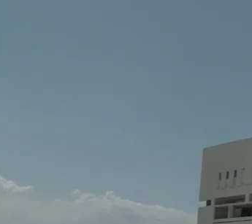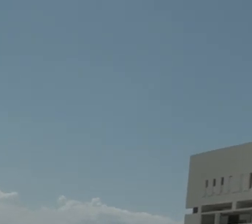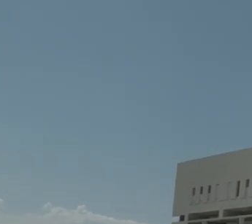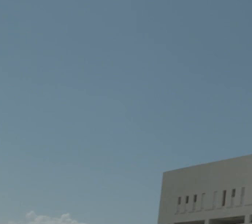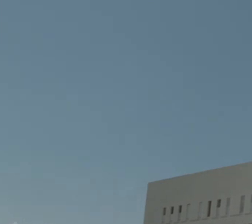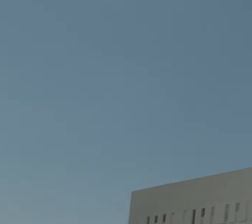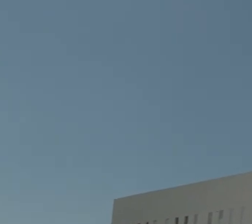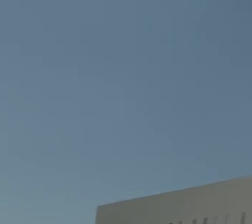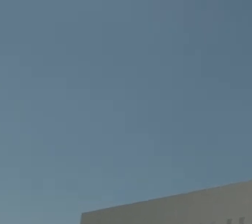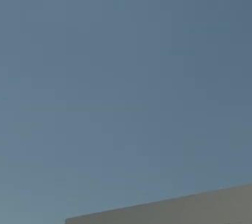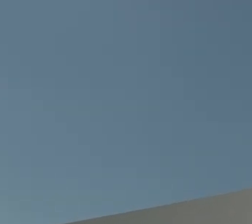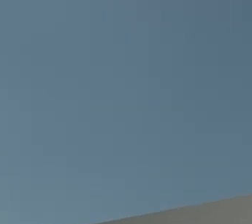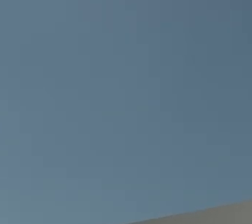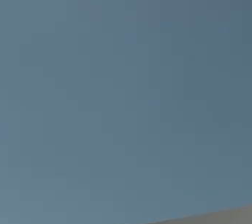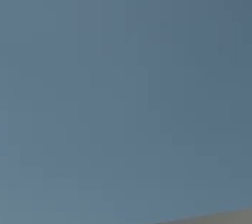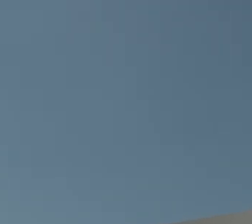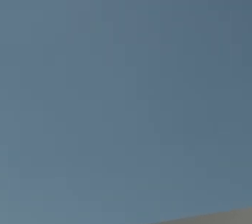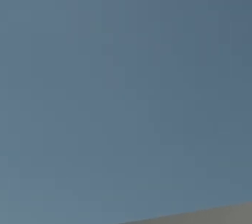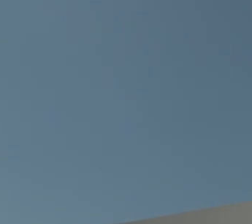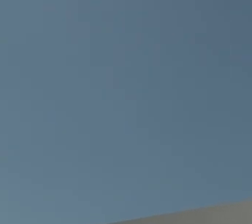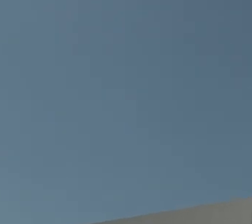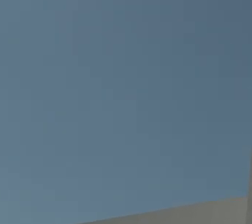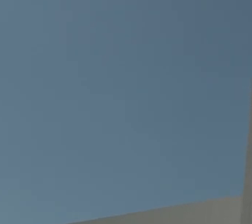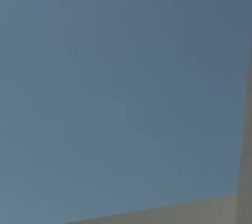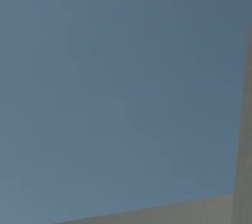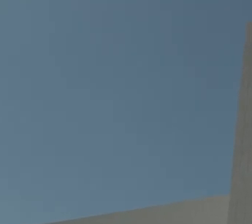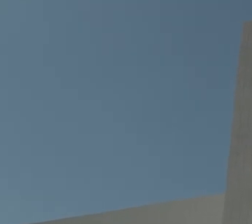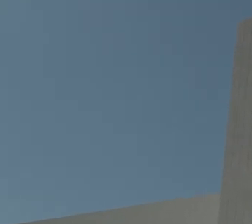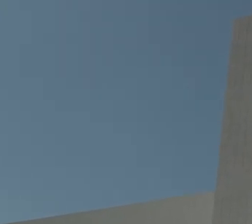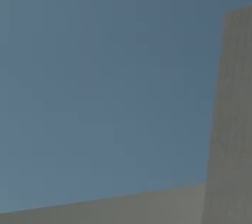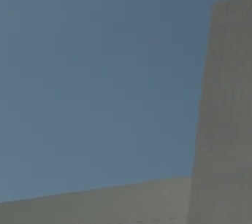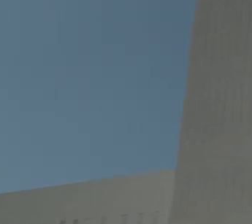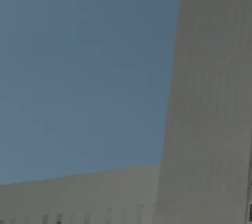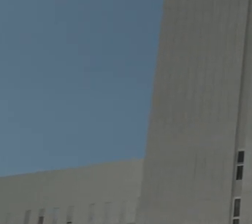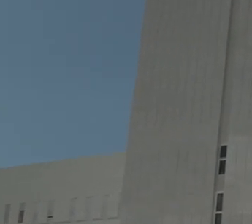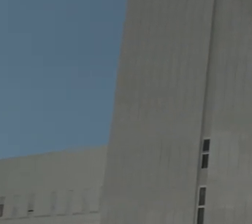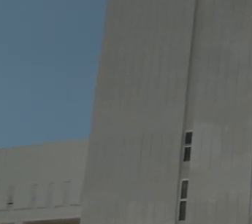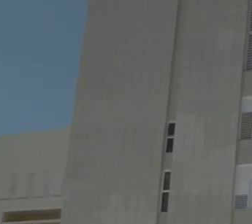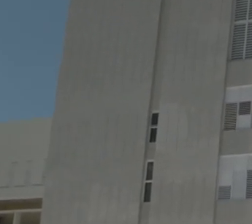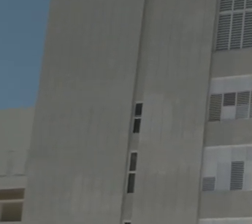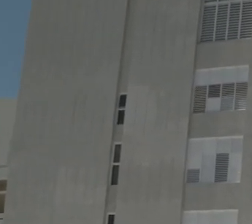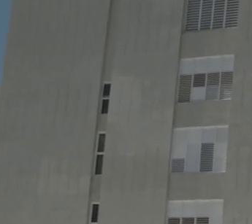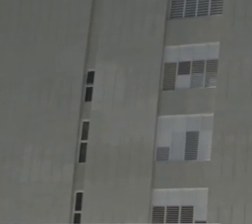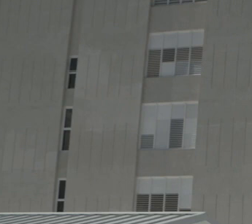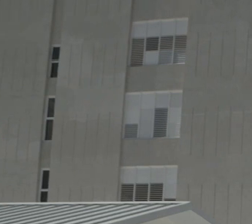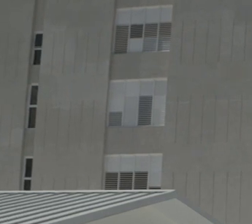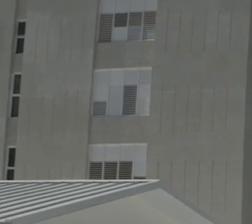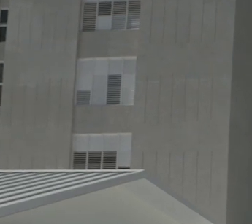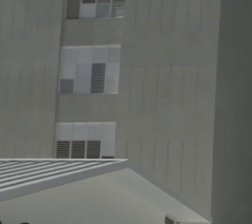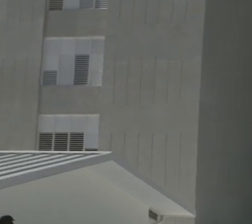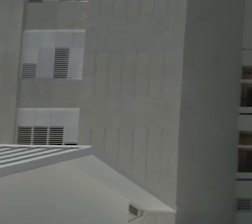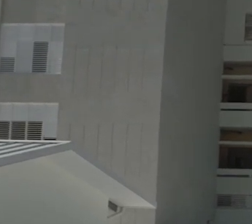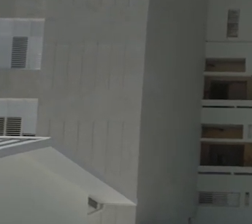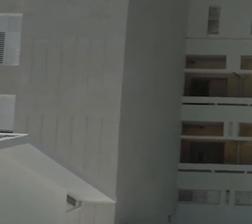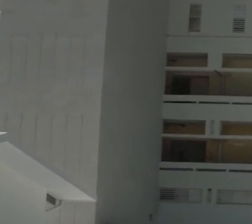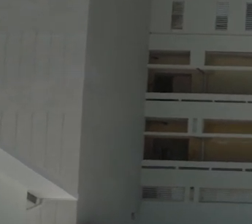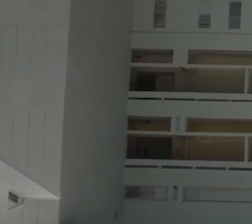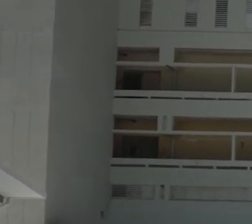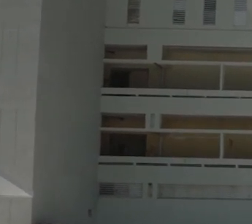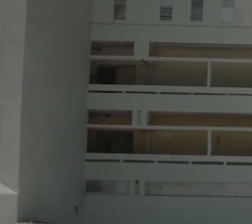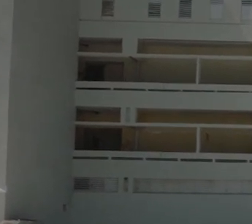rehabilitation work on the Cornwall Regional Hospital, which has an associated cost of $14 billion, has reached its third and final